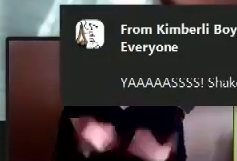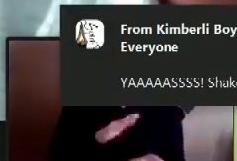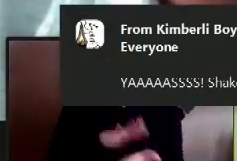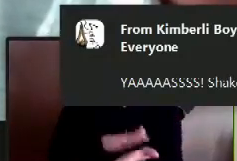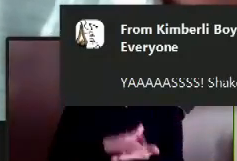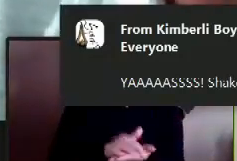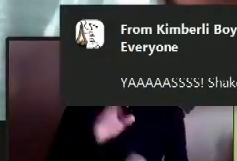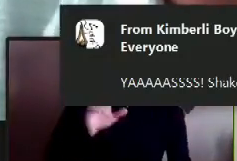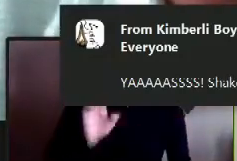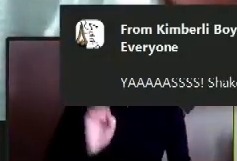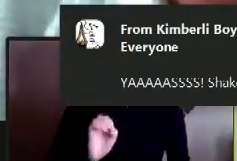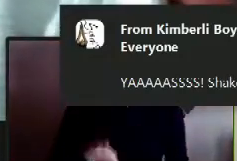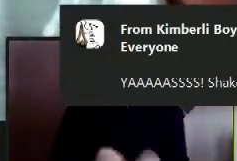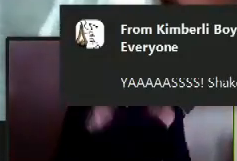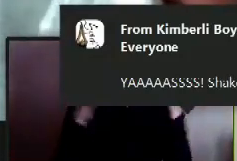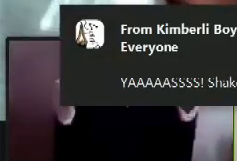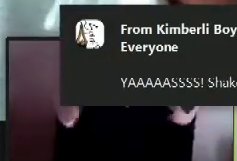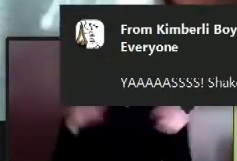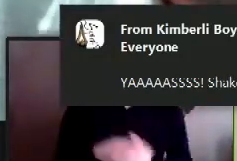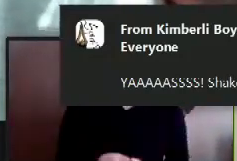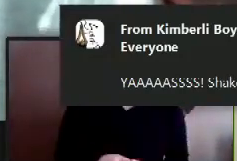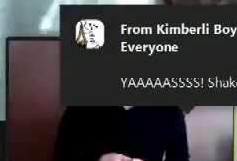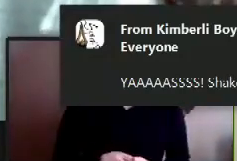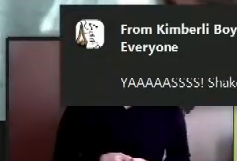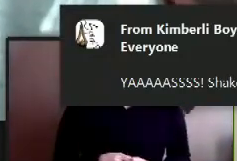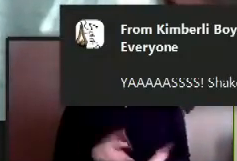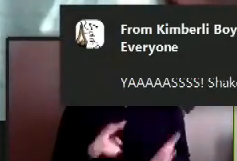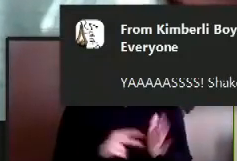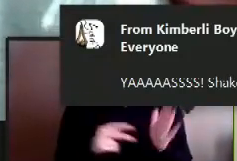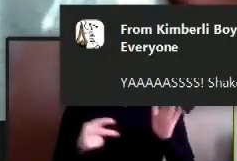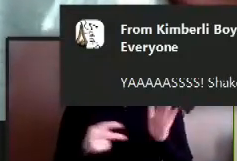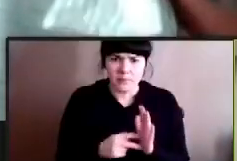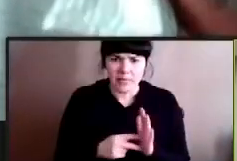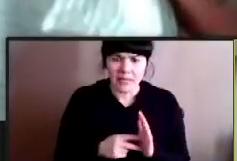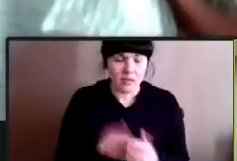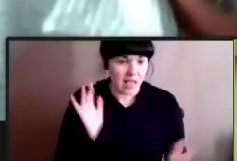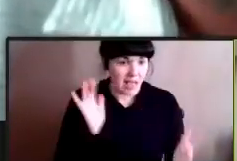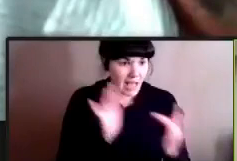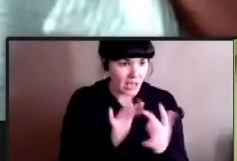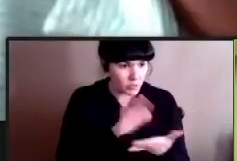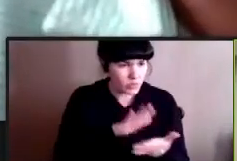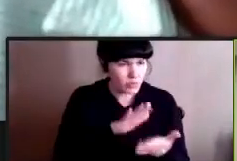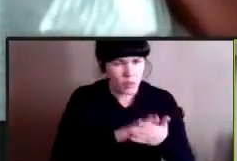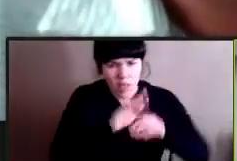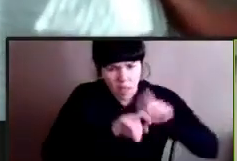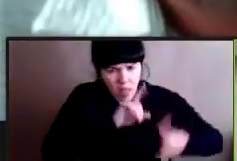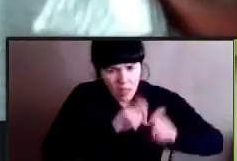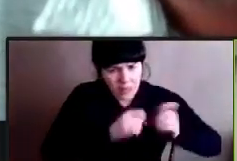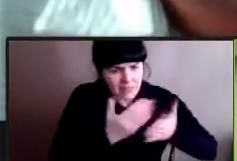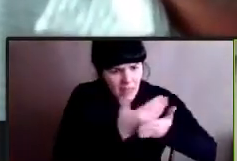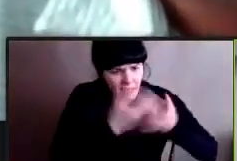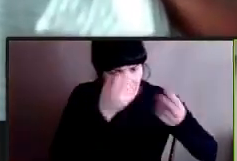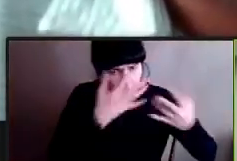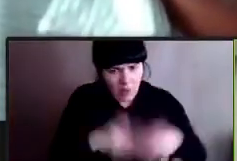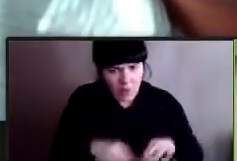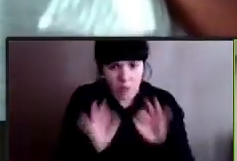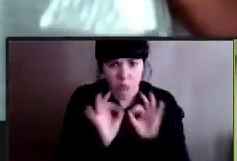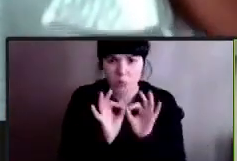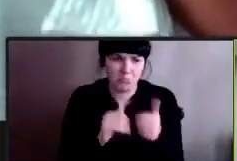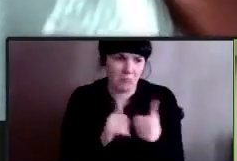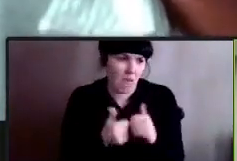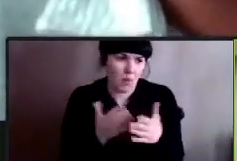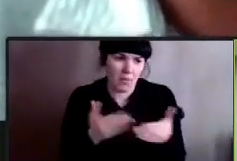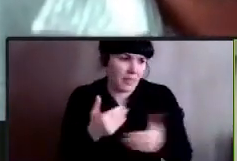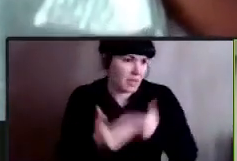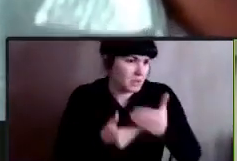that we get information from our schools around how is the rollout moving? How are things happening? What opportunities are they